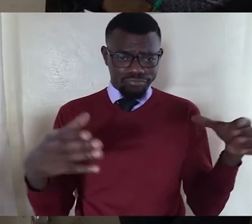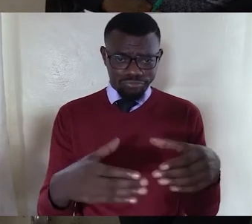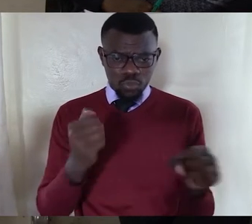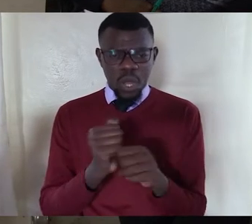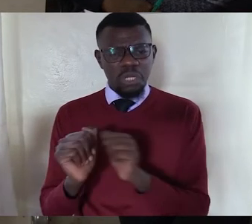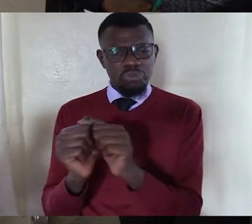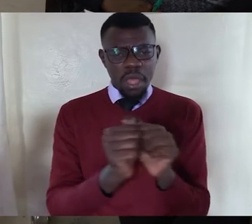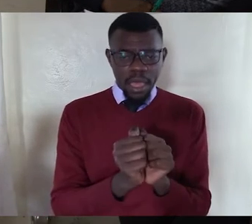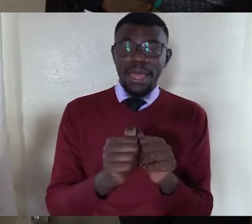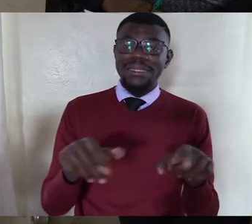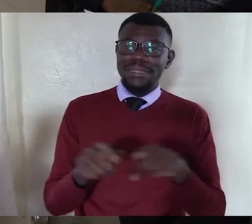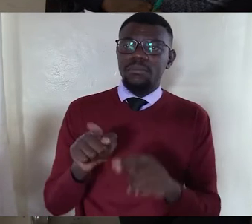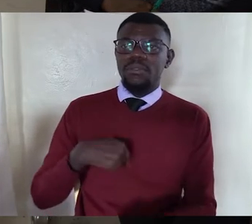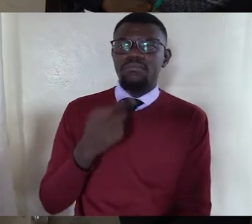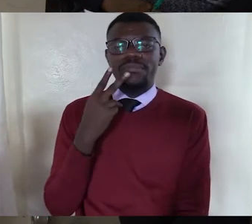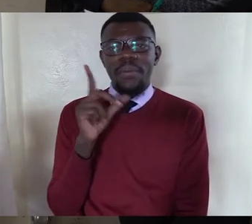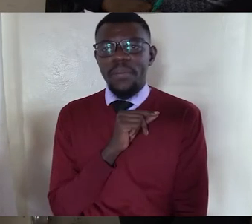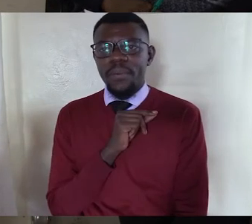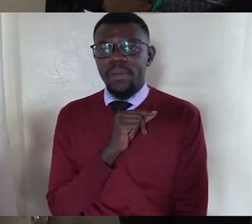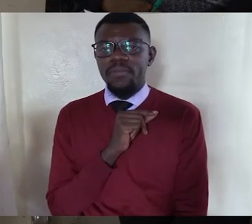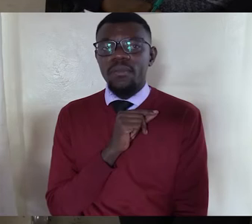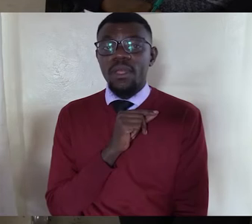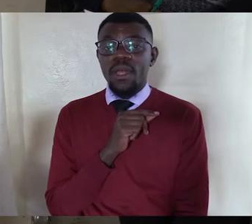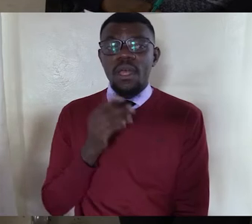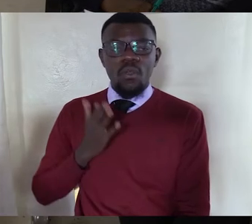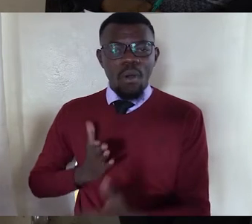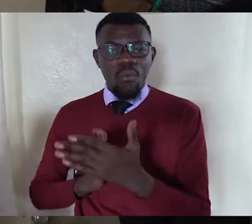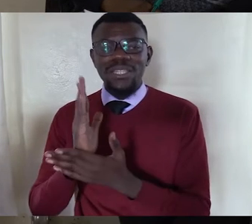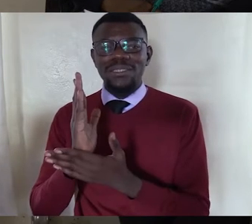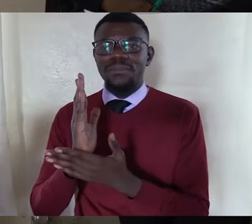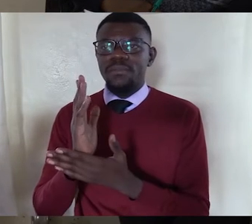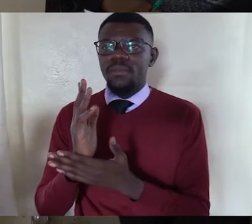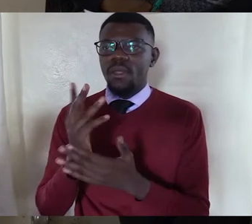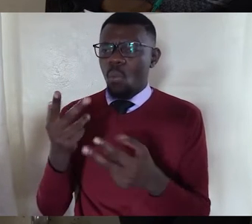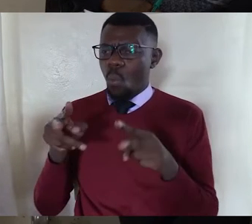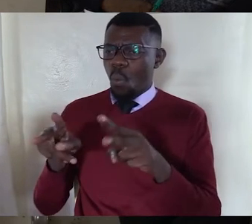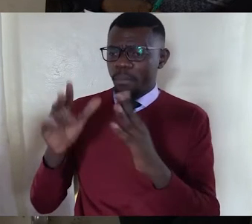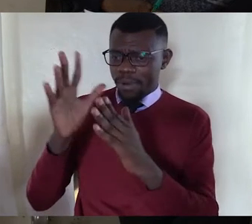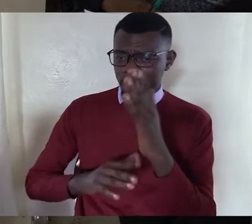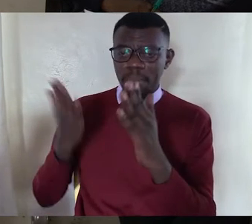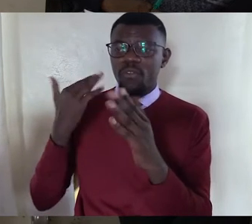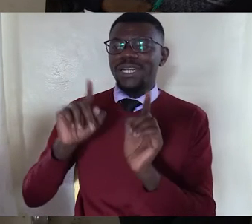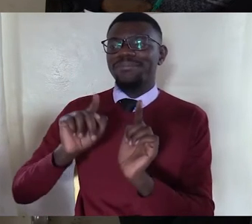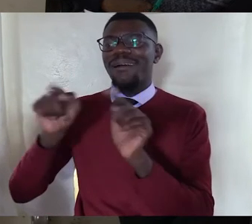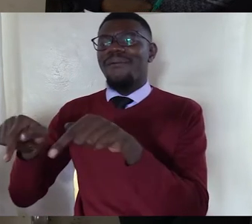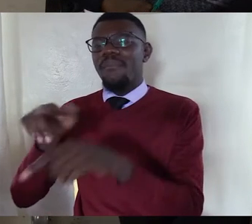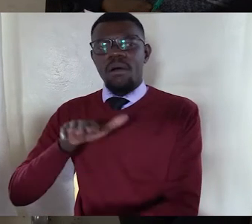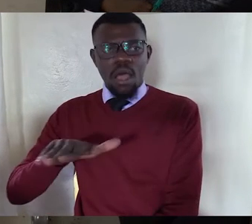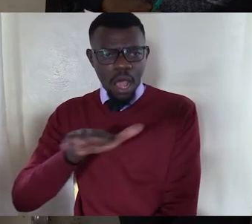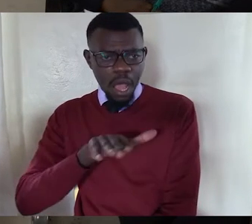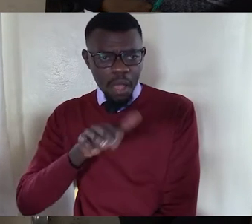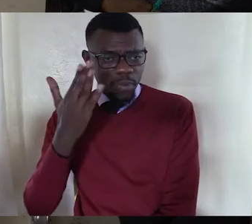things that I have seen personally, because even after the Human Rights Watch report, when we went to the ground as Internal Affairs Unit